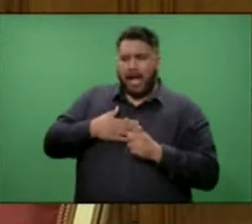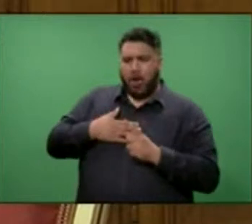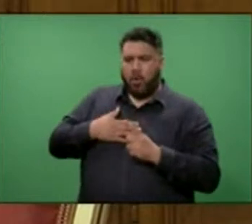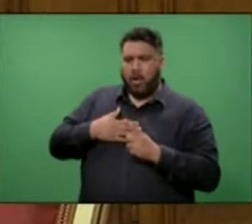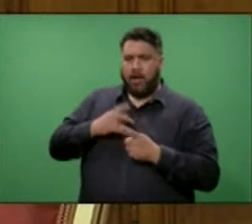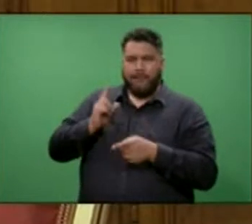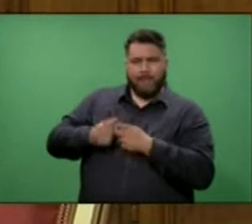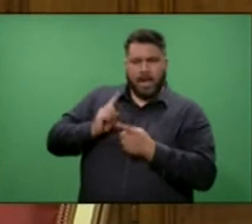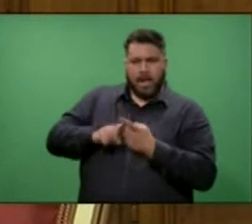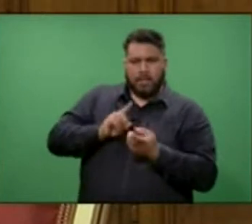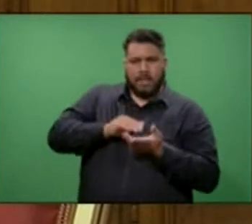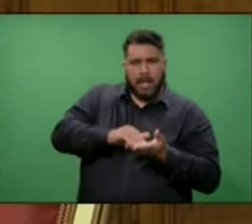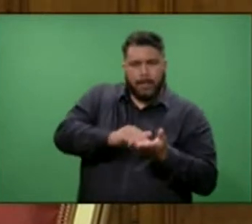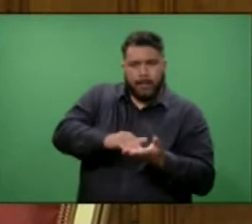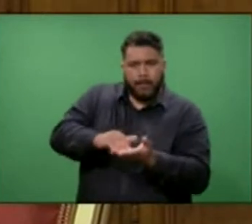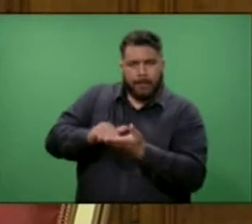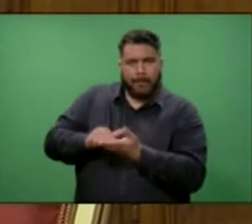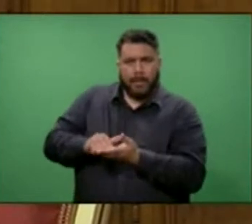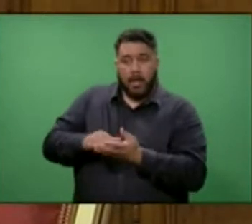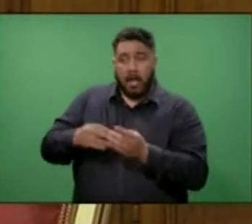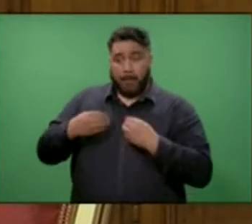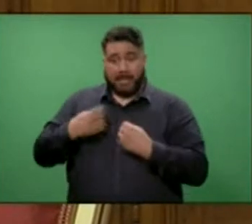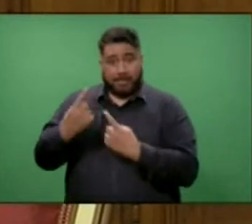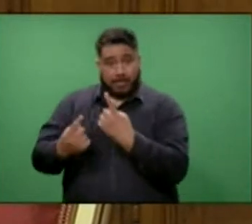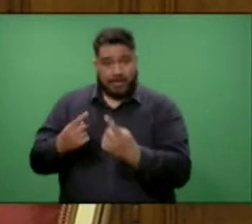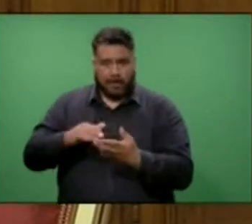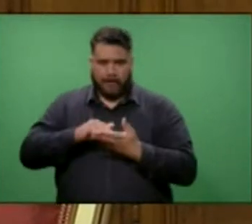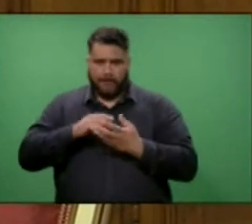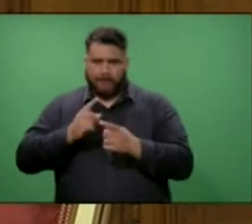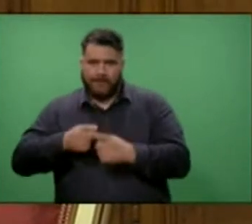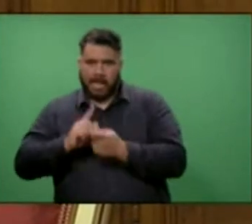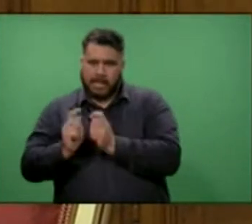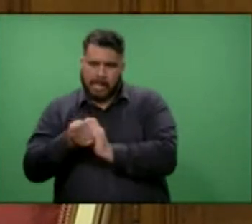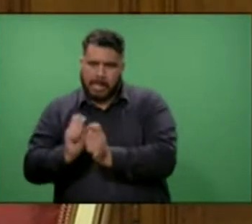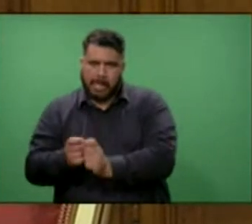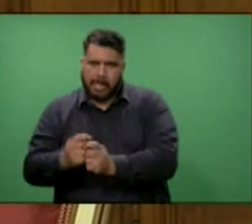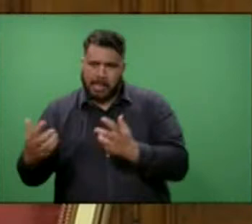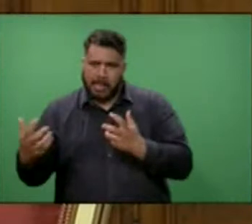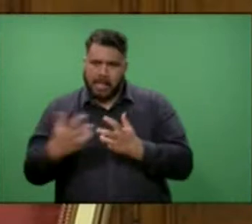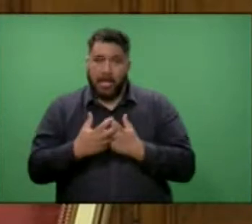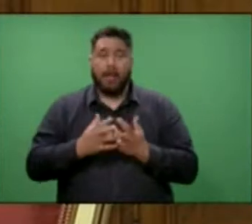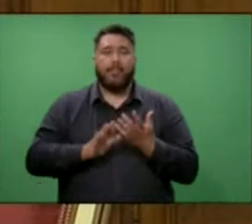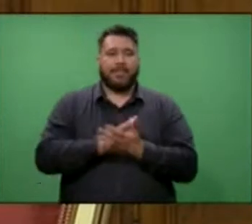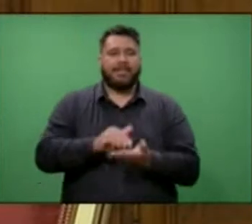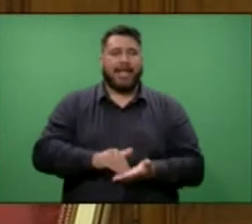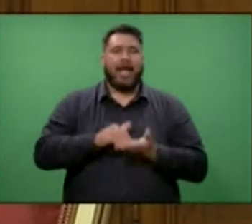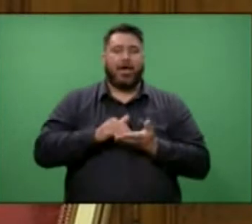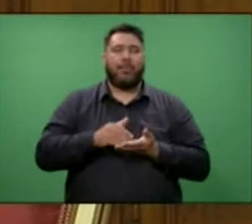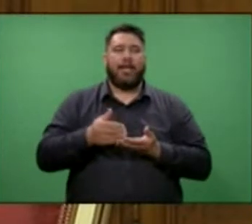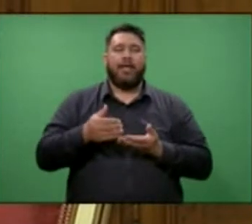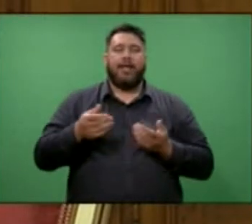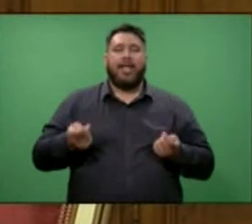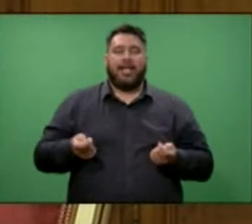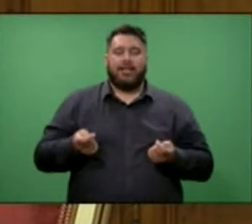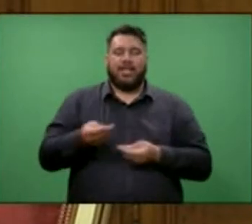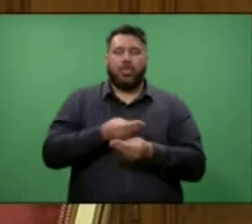responses from our businesses have positioned the economy well. but the global picture is